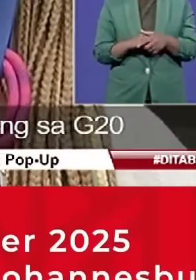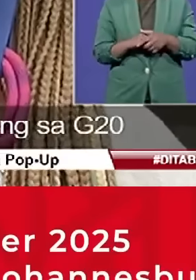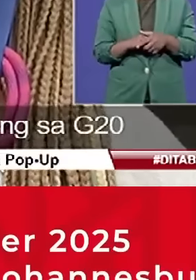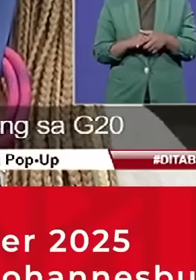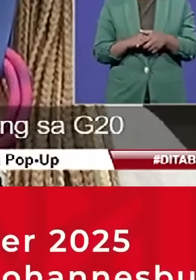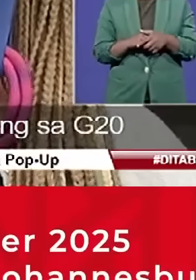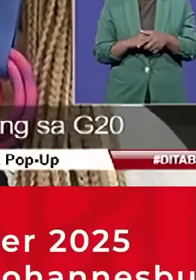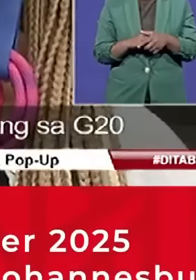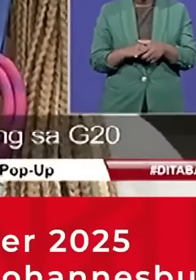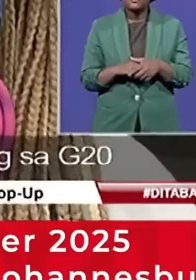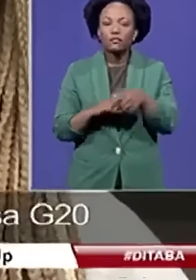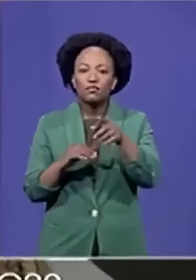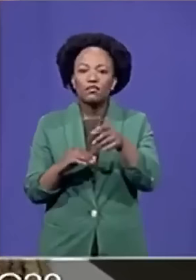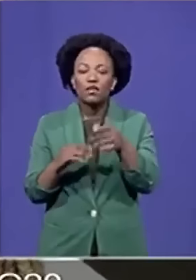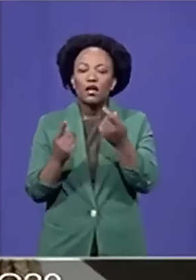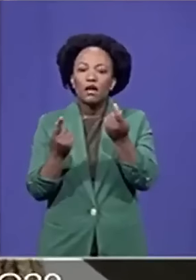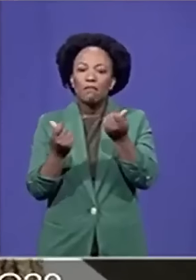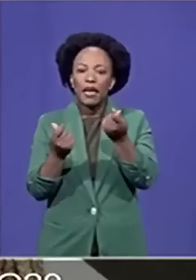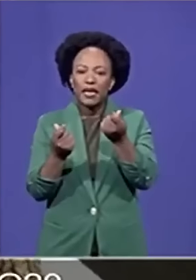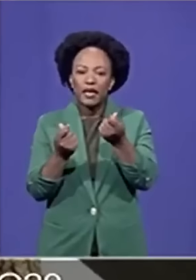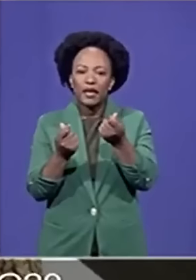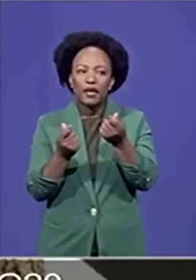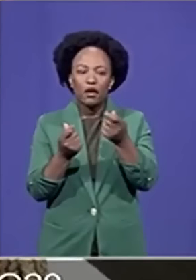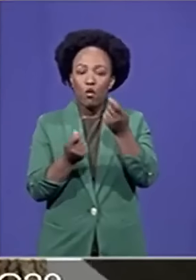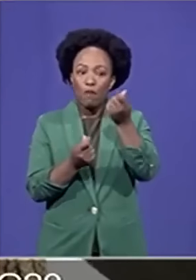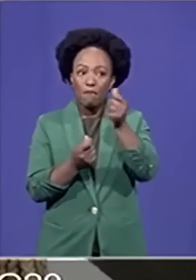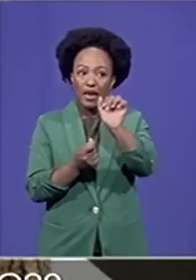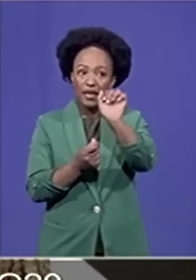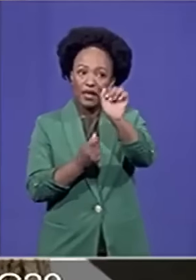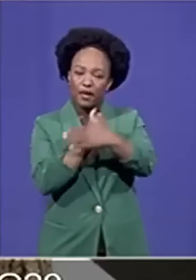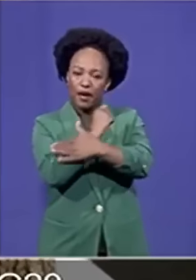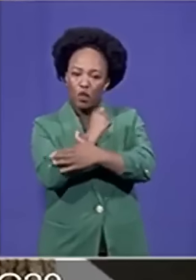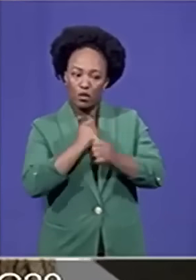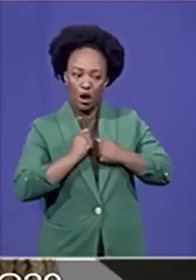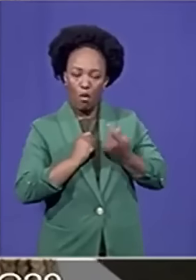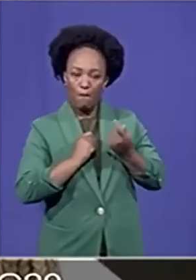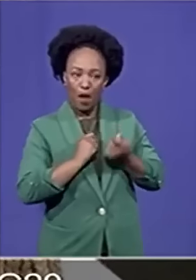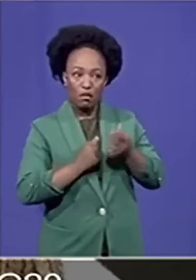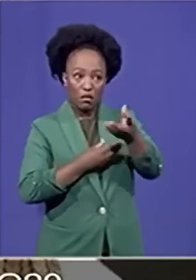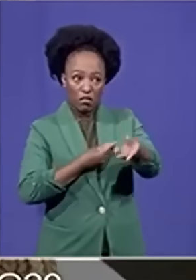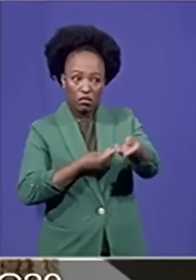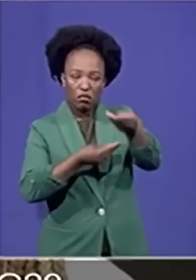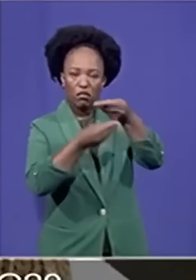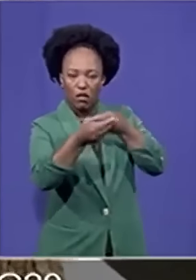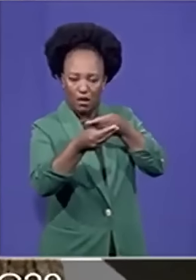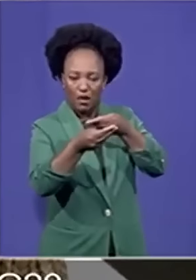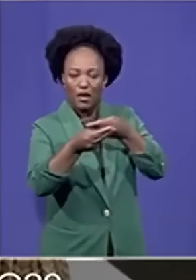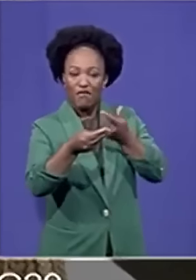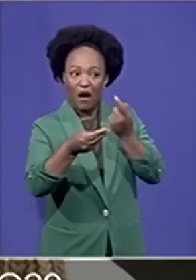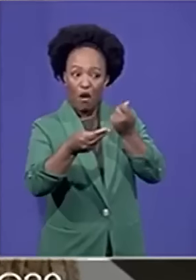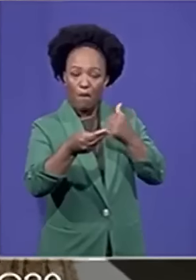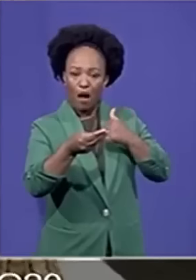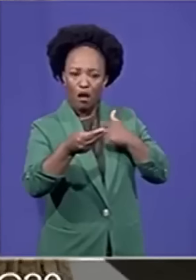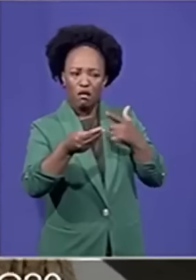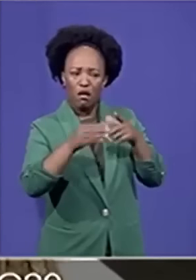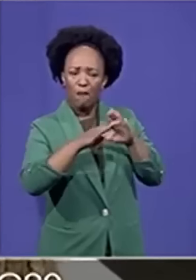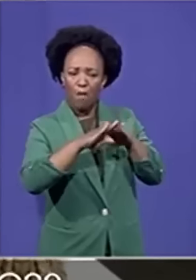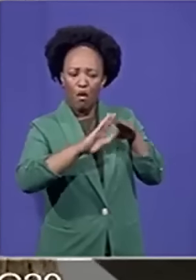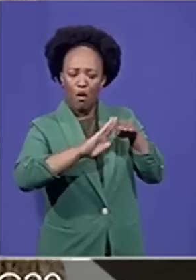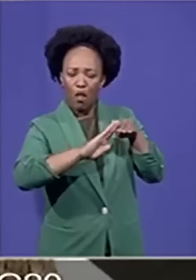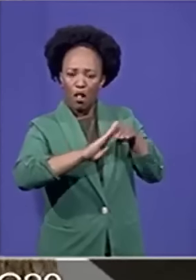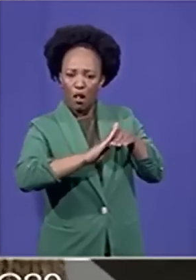holo gore taba ya currency exchange rate hore na di credit tšhelete ya rona ha intse e fokola ke ka lebaka